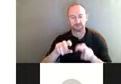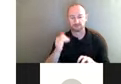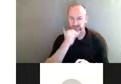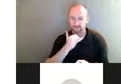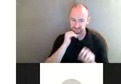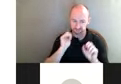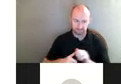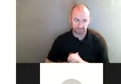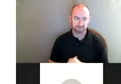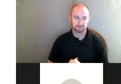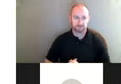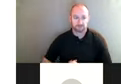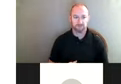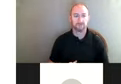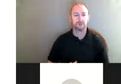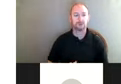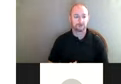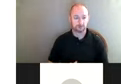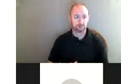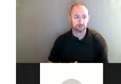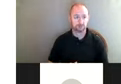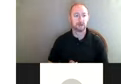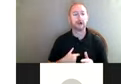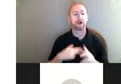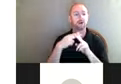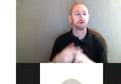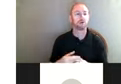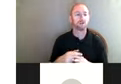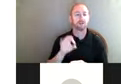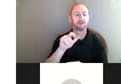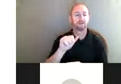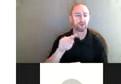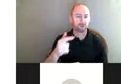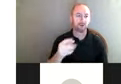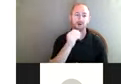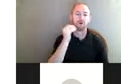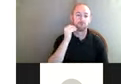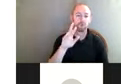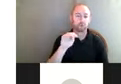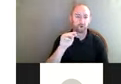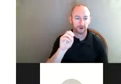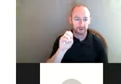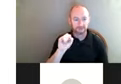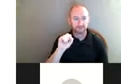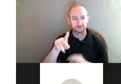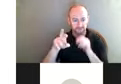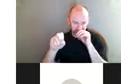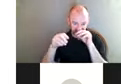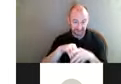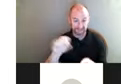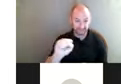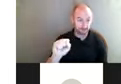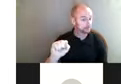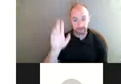start with, to demonstrate the problem, this is what I like to call the floating homes crime spree issues of Seattle. If you haven't been